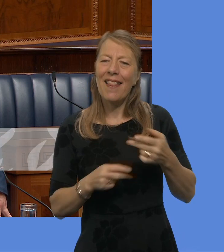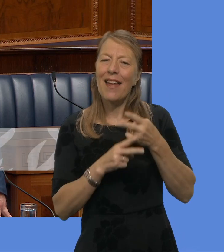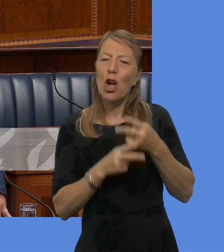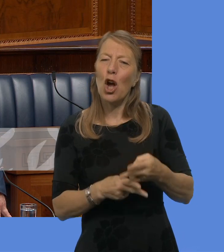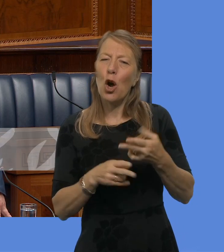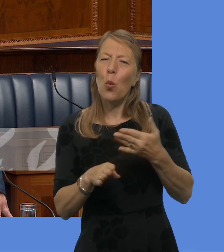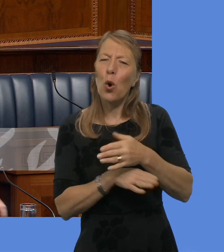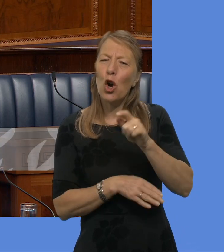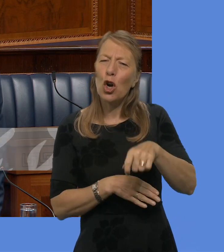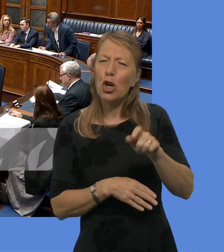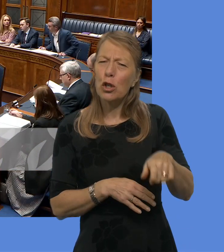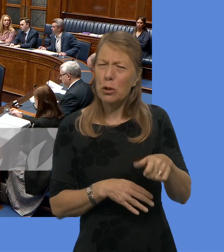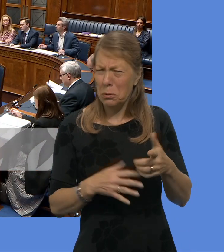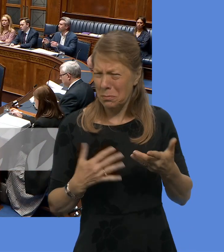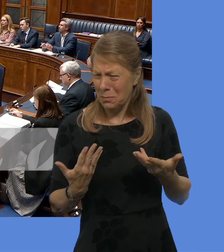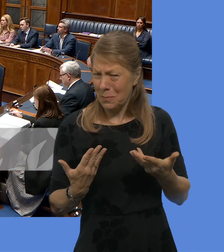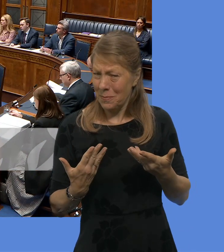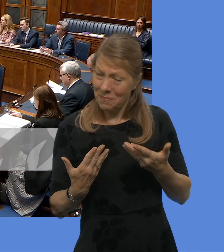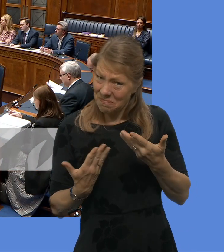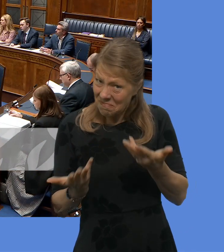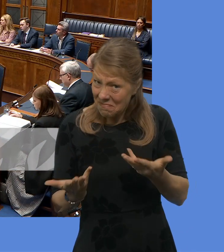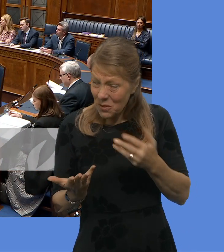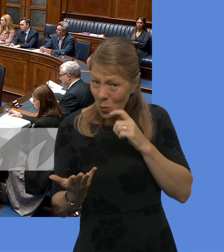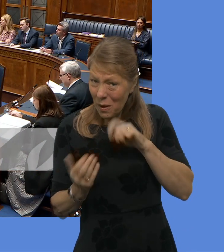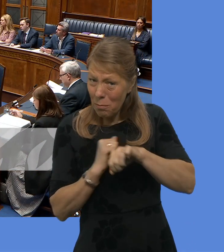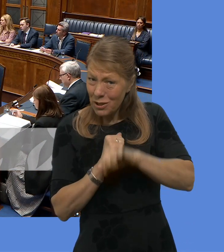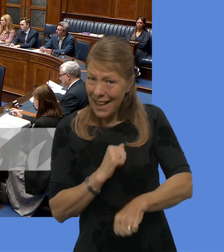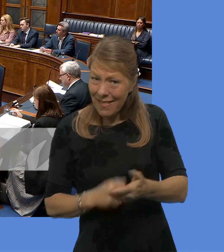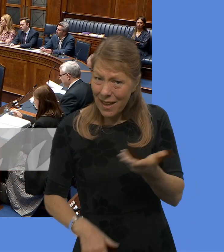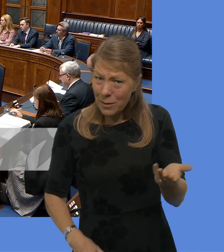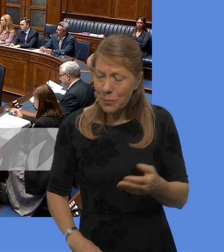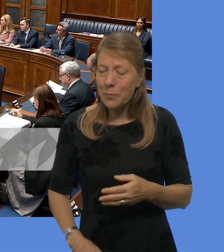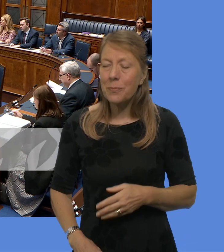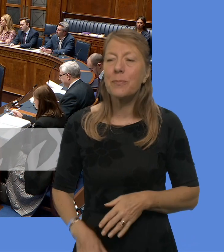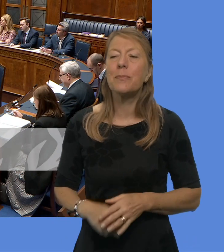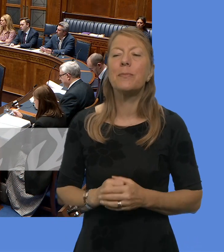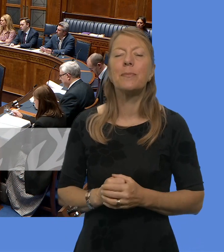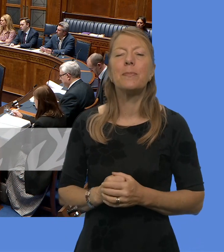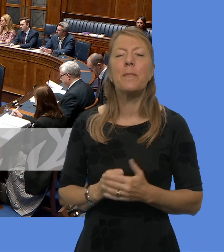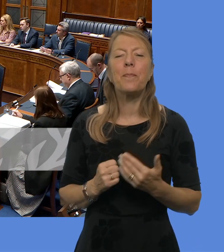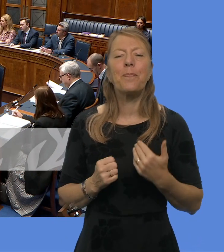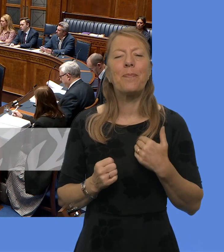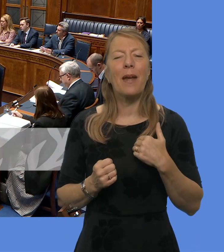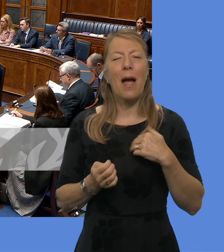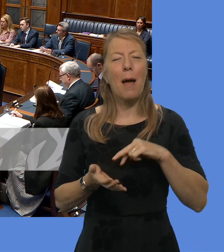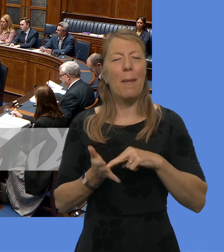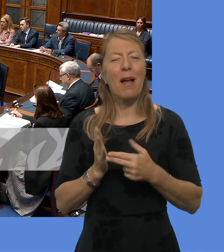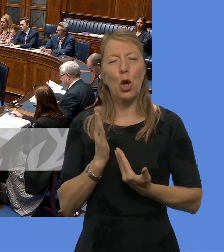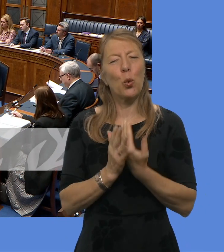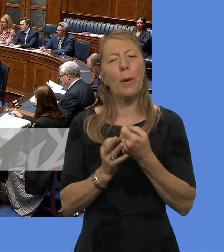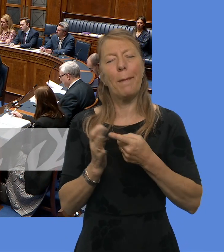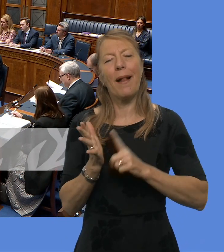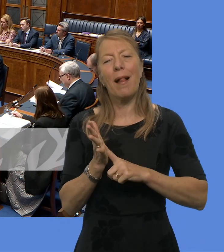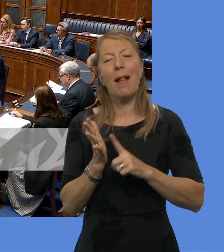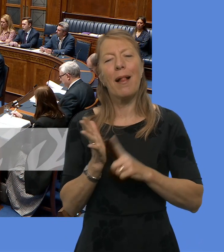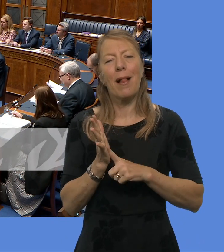frontline healthcare workers from attack? Sir. The bill that I intend to bring in terms of the sentencing bill will also look at creating an